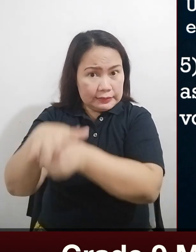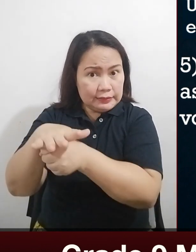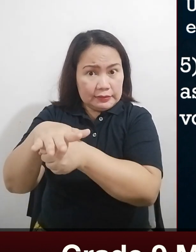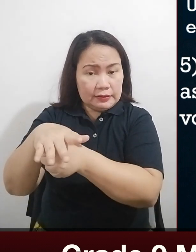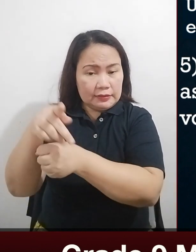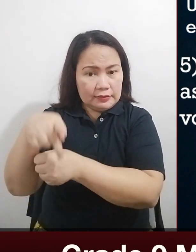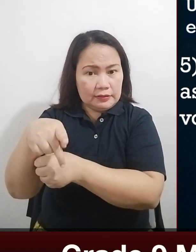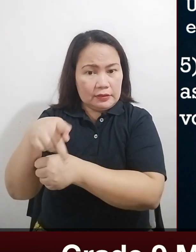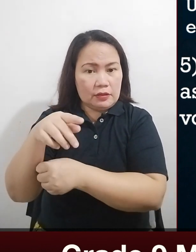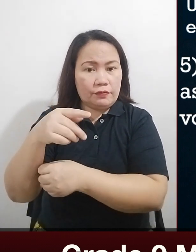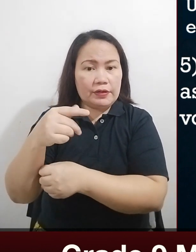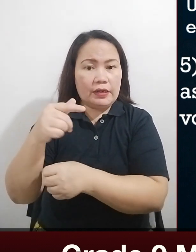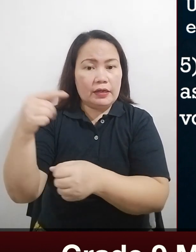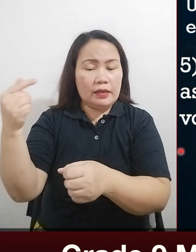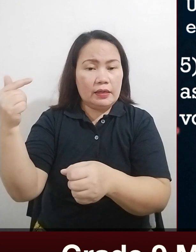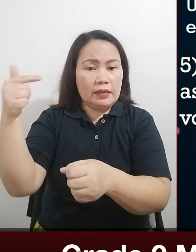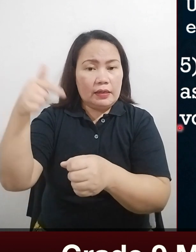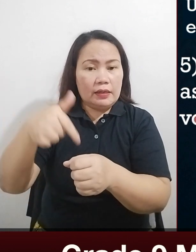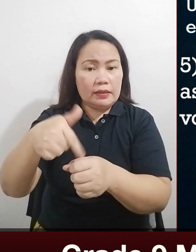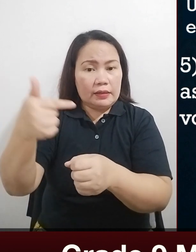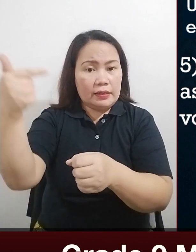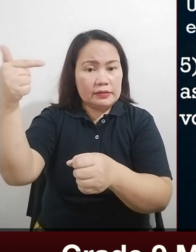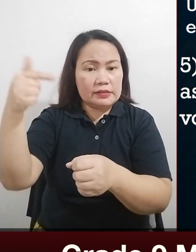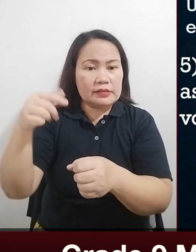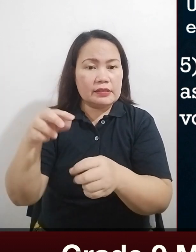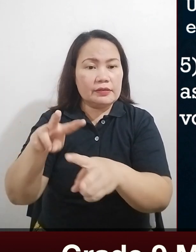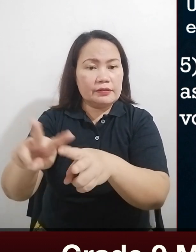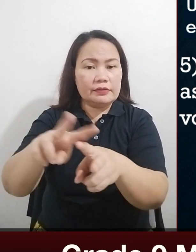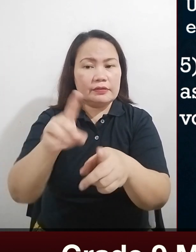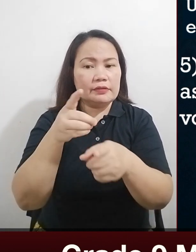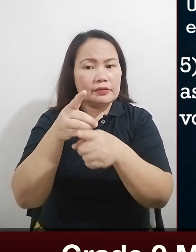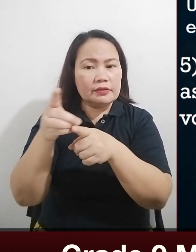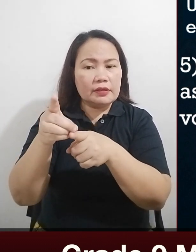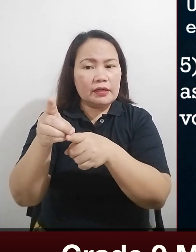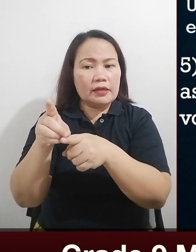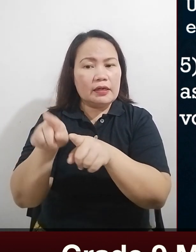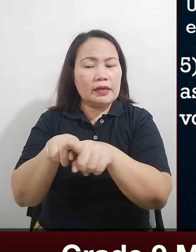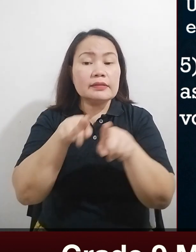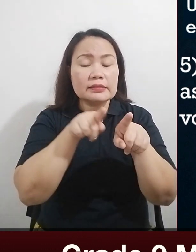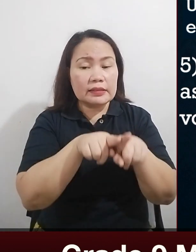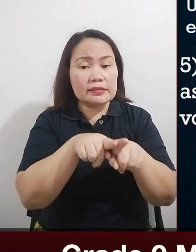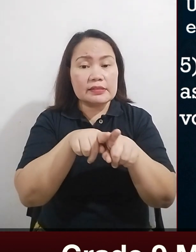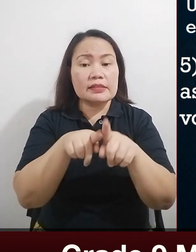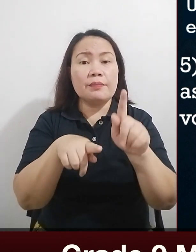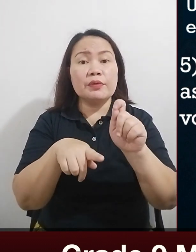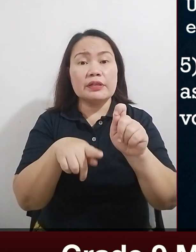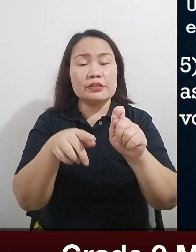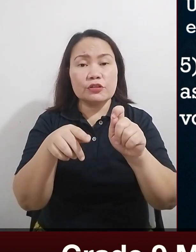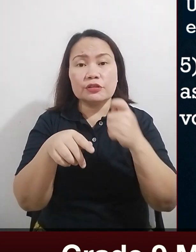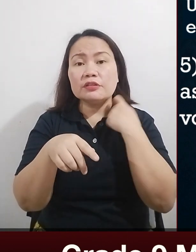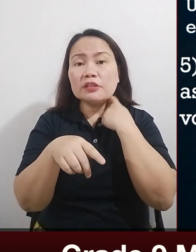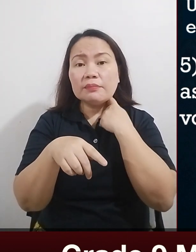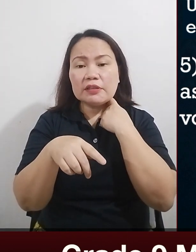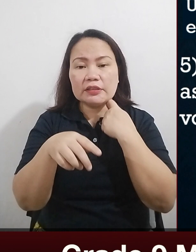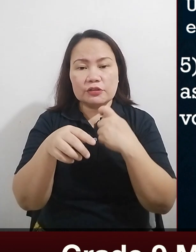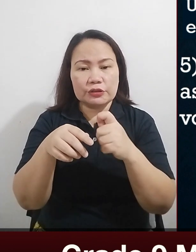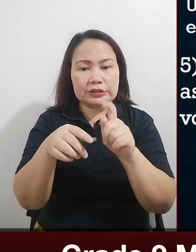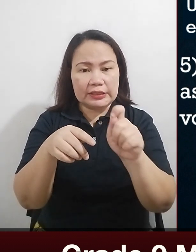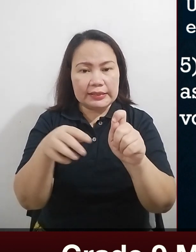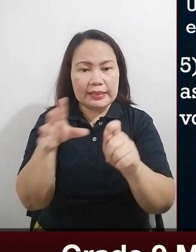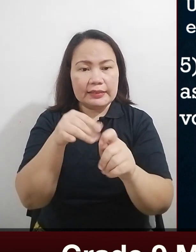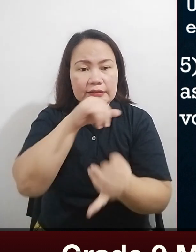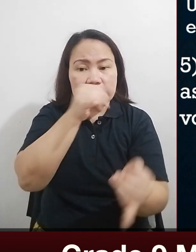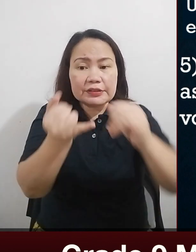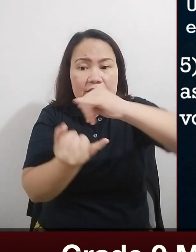of a gas varies directly at its temperature T and inversely at its volume V.